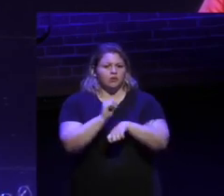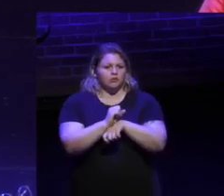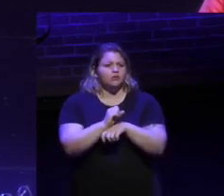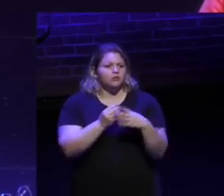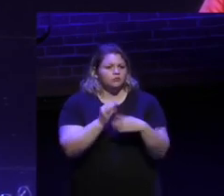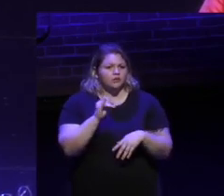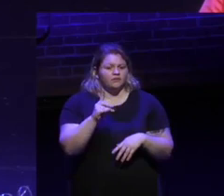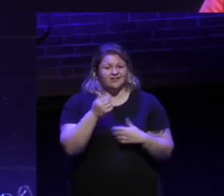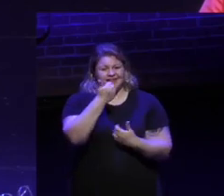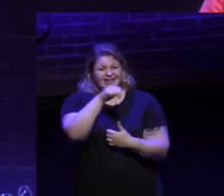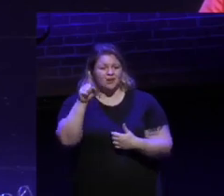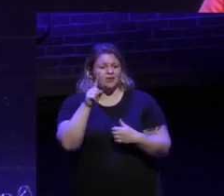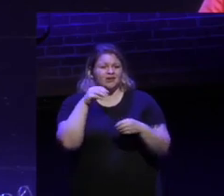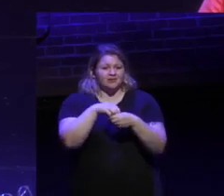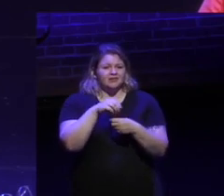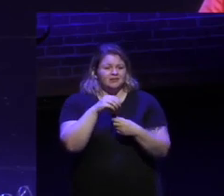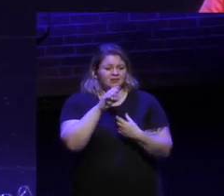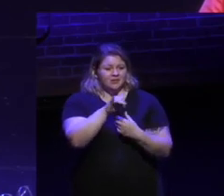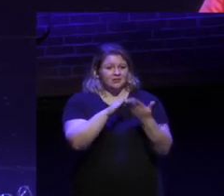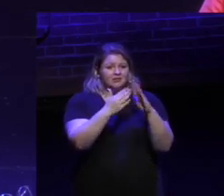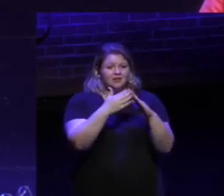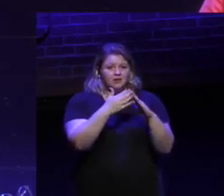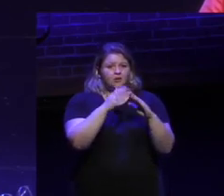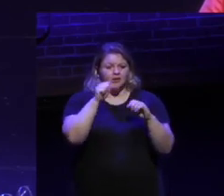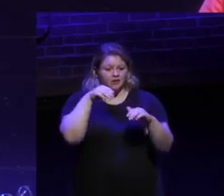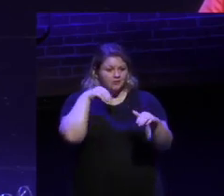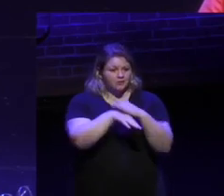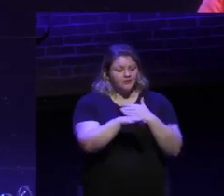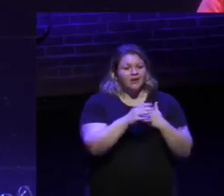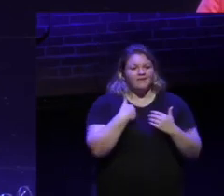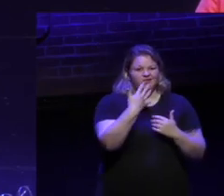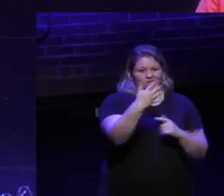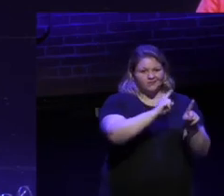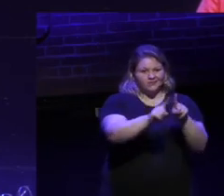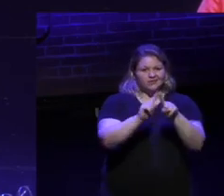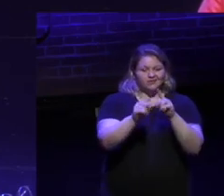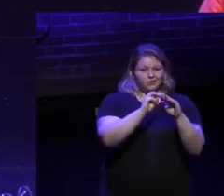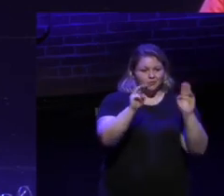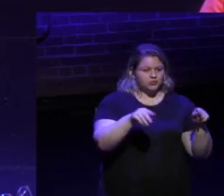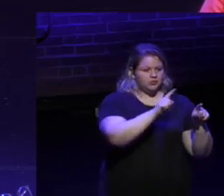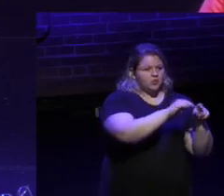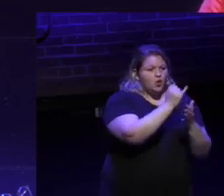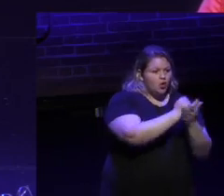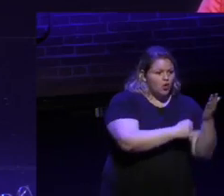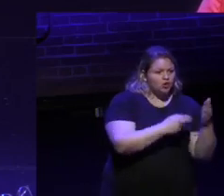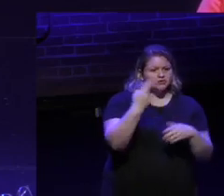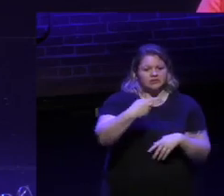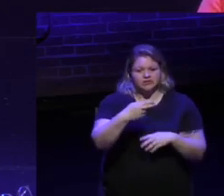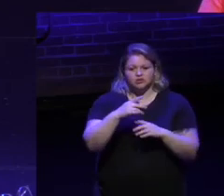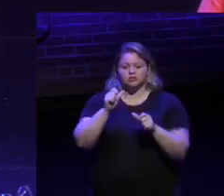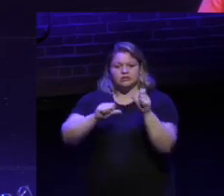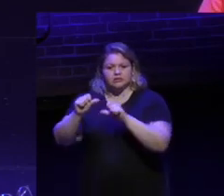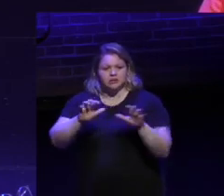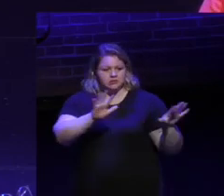of Springfield can go to the Springfield Museums, which is a 5-museum complex, arts, history, science, for free.